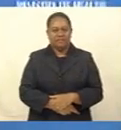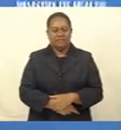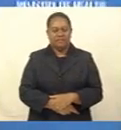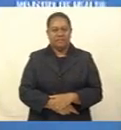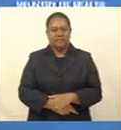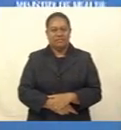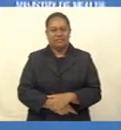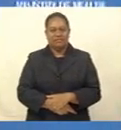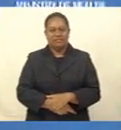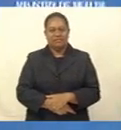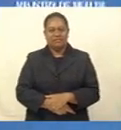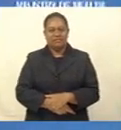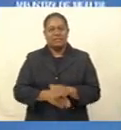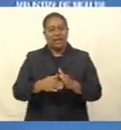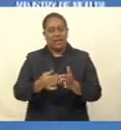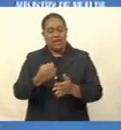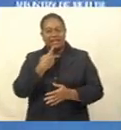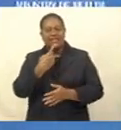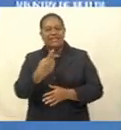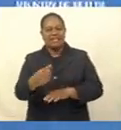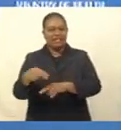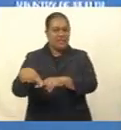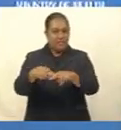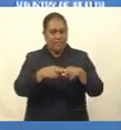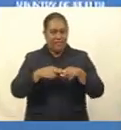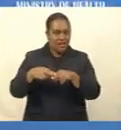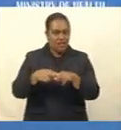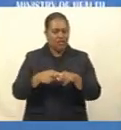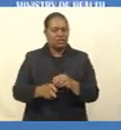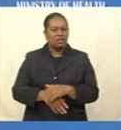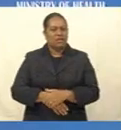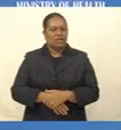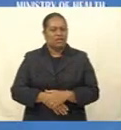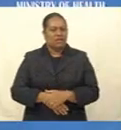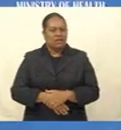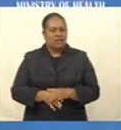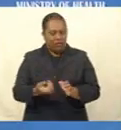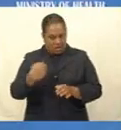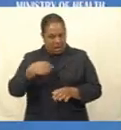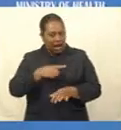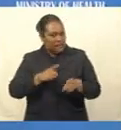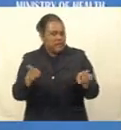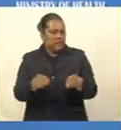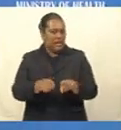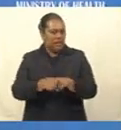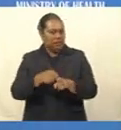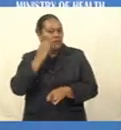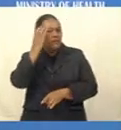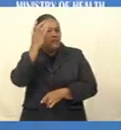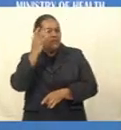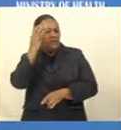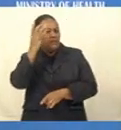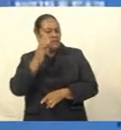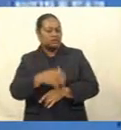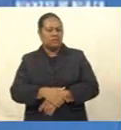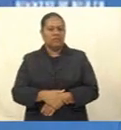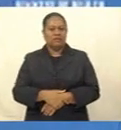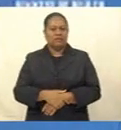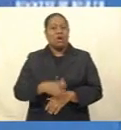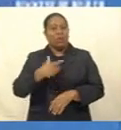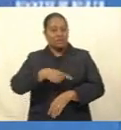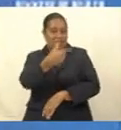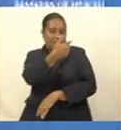He even says that Fiji is not at that, and we want for some, considering the current